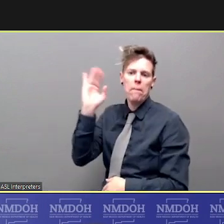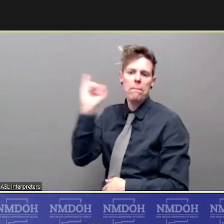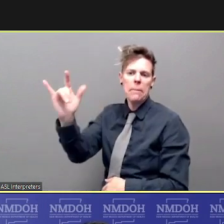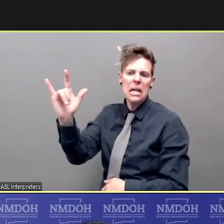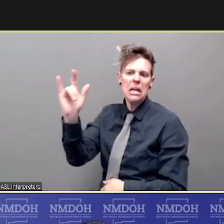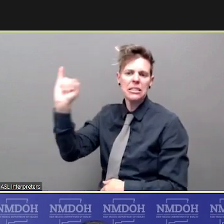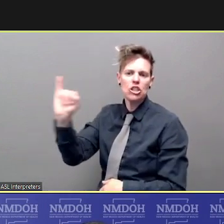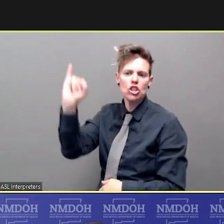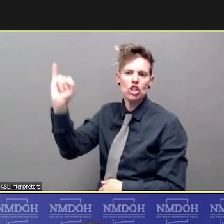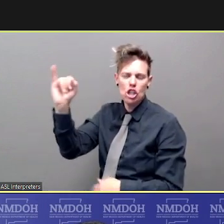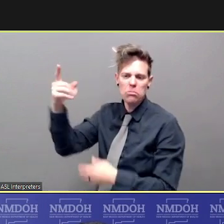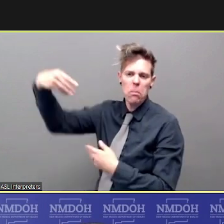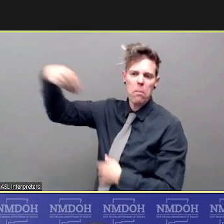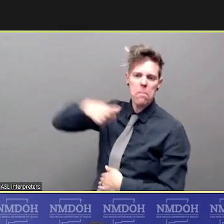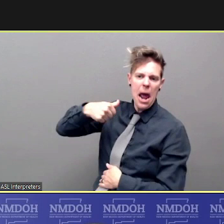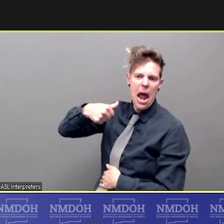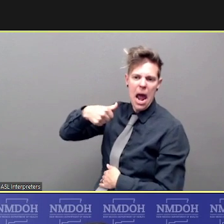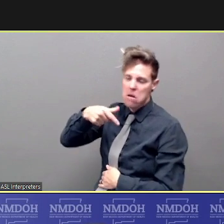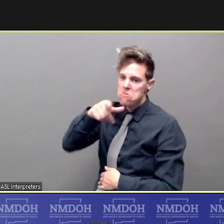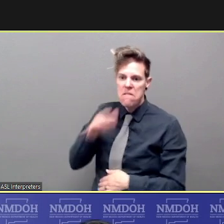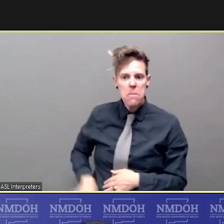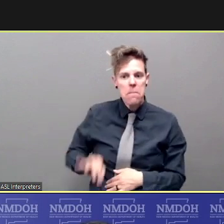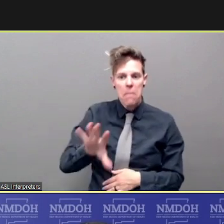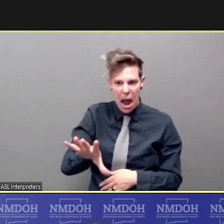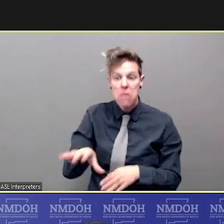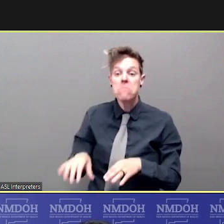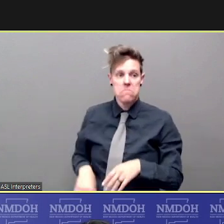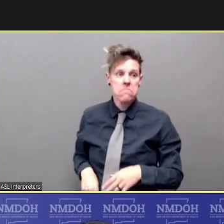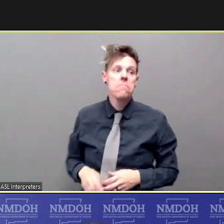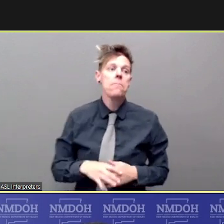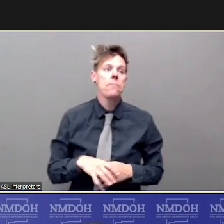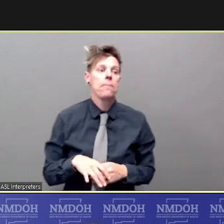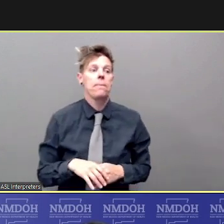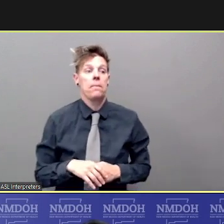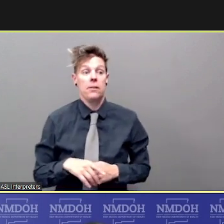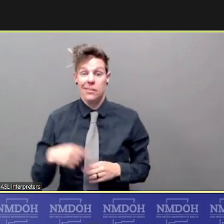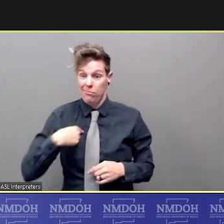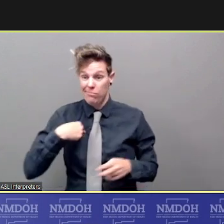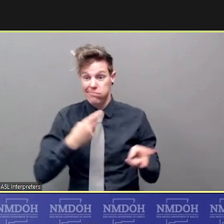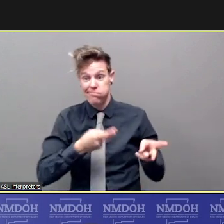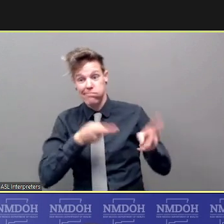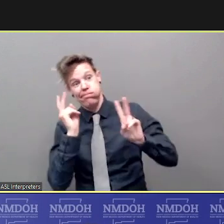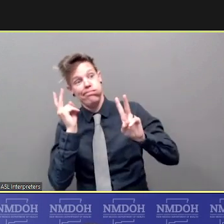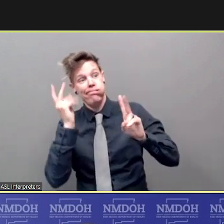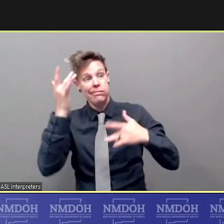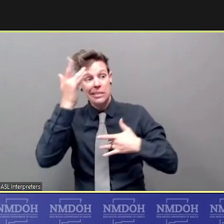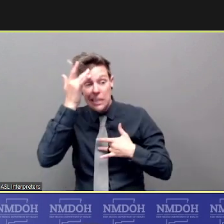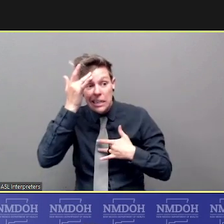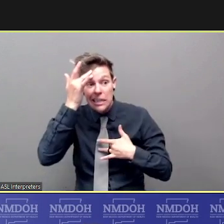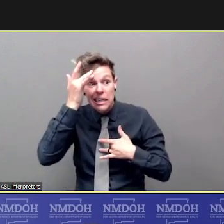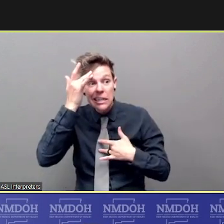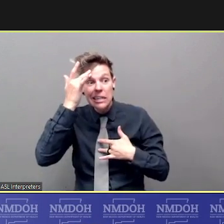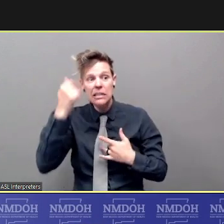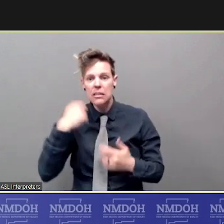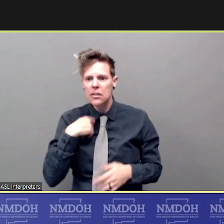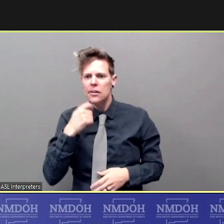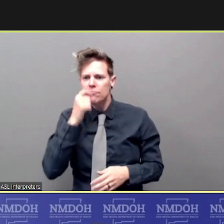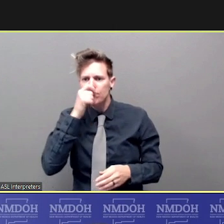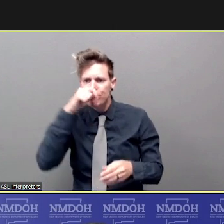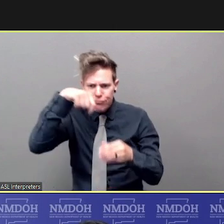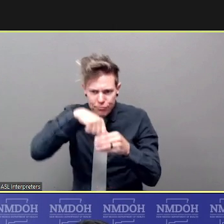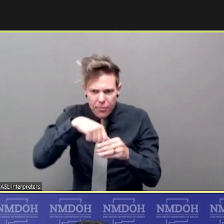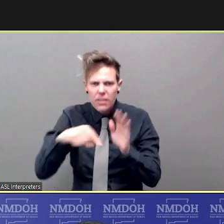I didn't test positive, but I still stayed at home in case I had COVID and didn't test positive until my third day